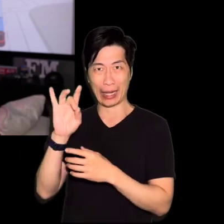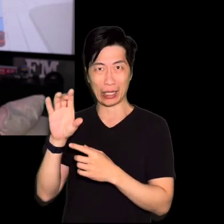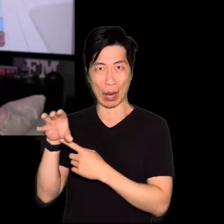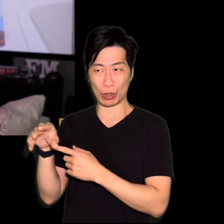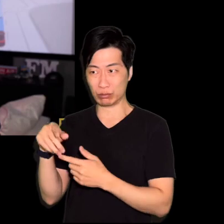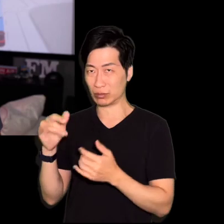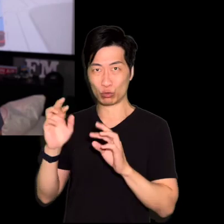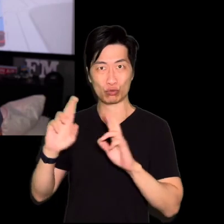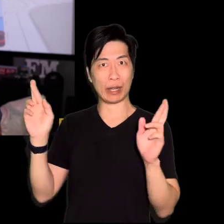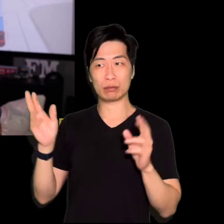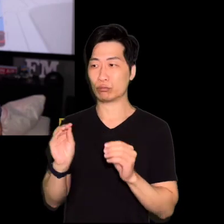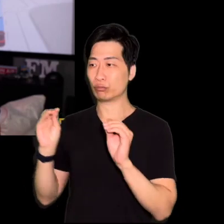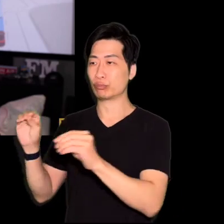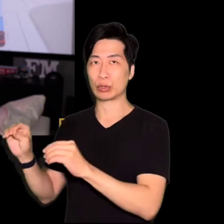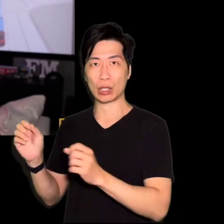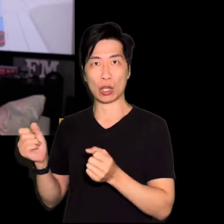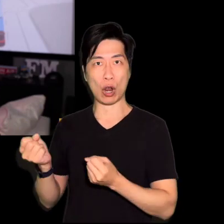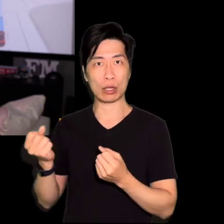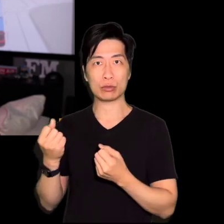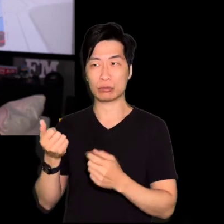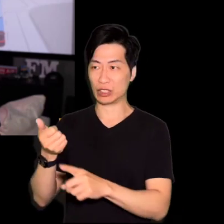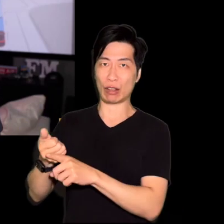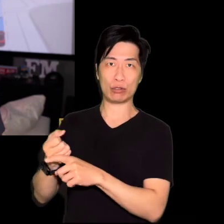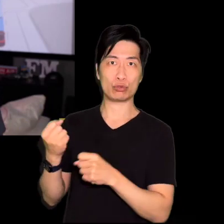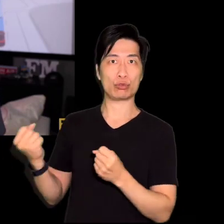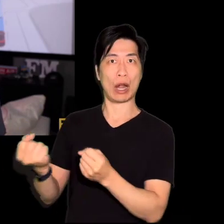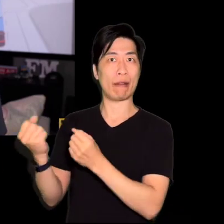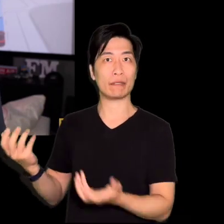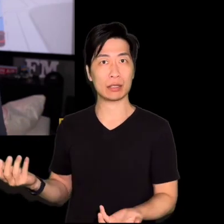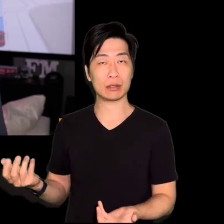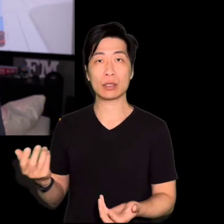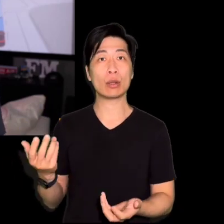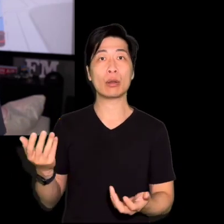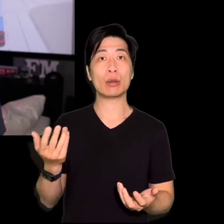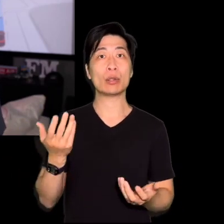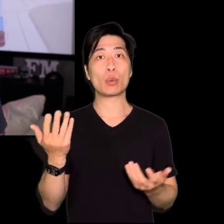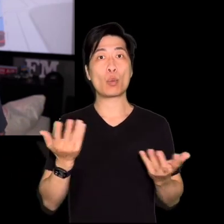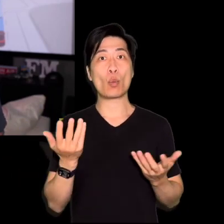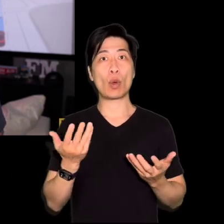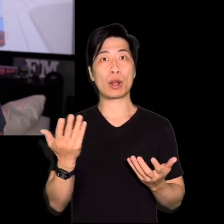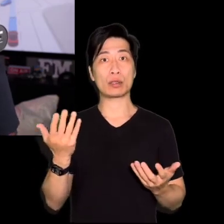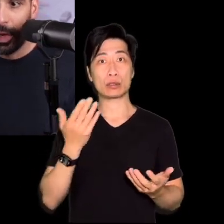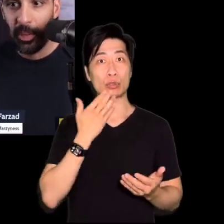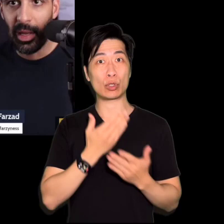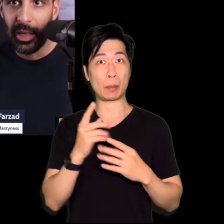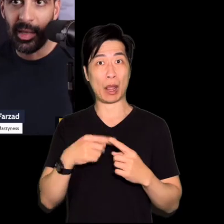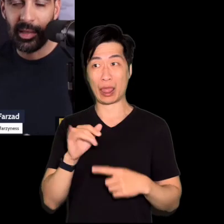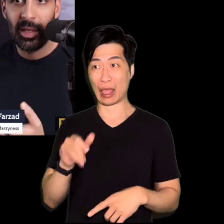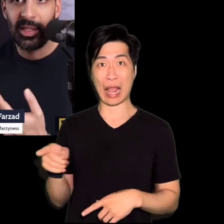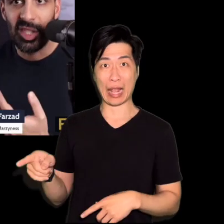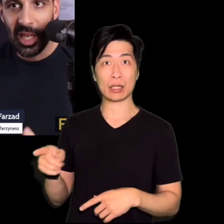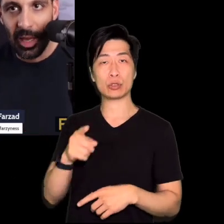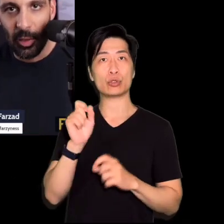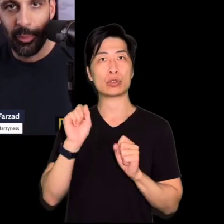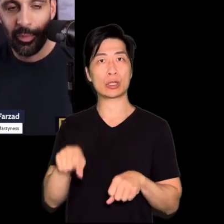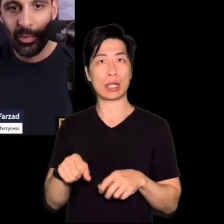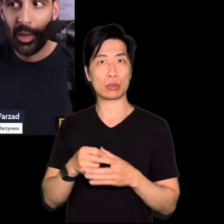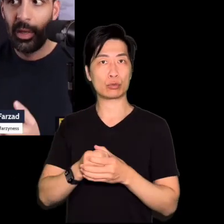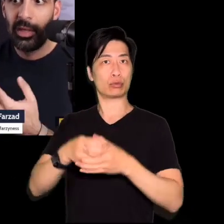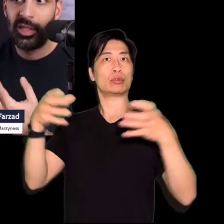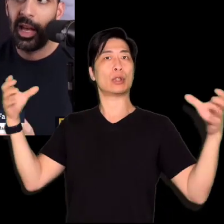parts, and then that car can drive itself, right? And so what is the huge win there for a company like Tesla is